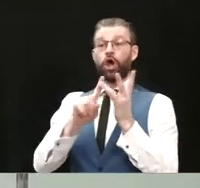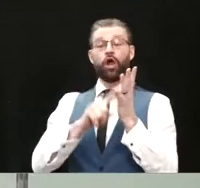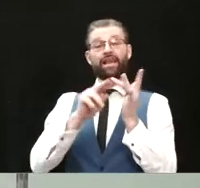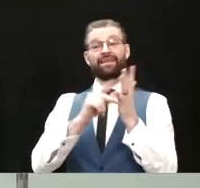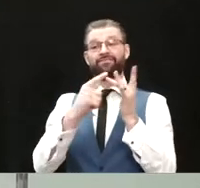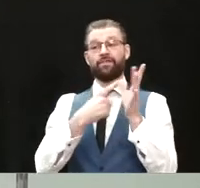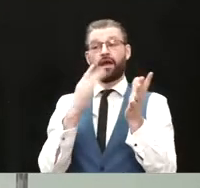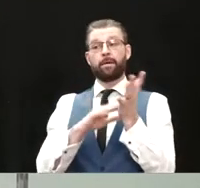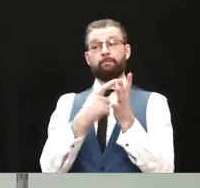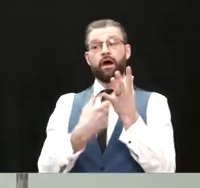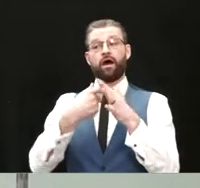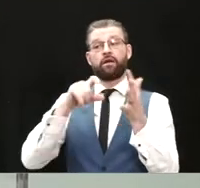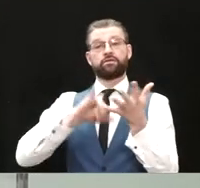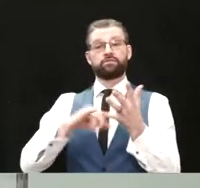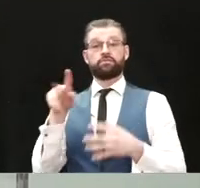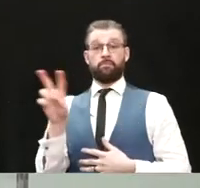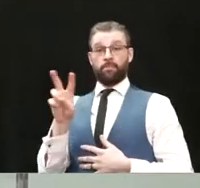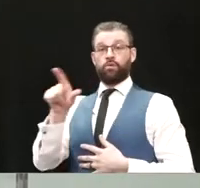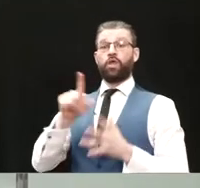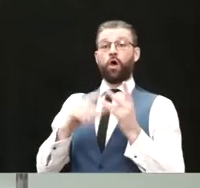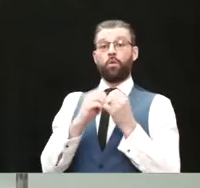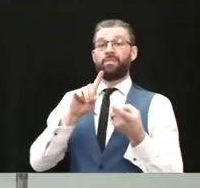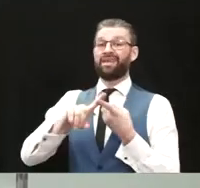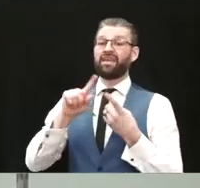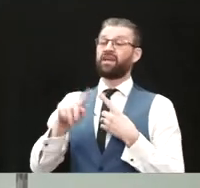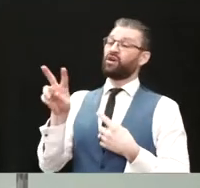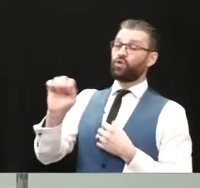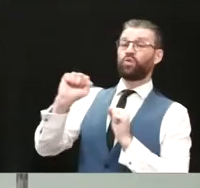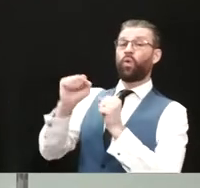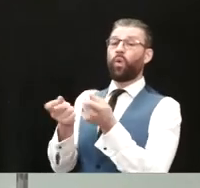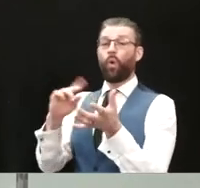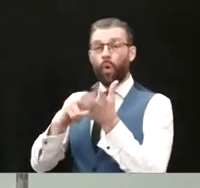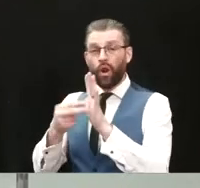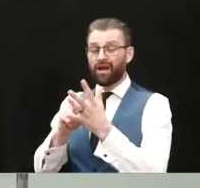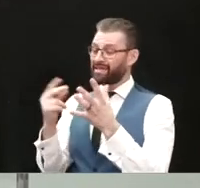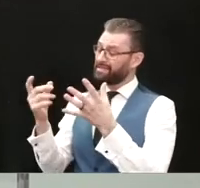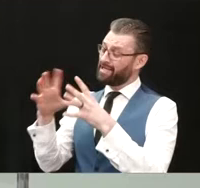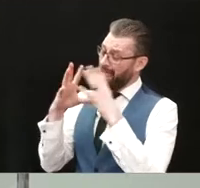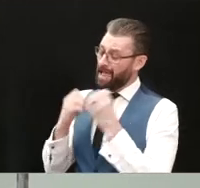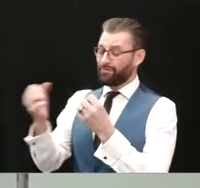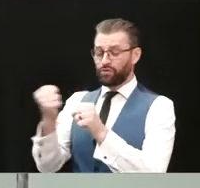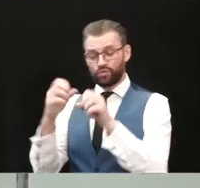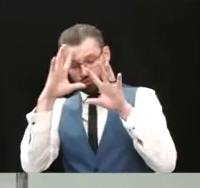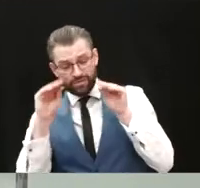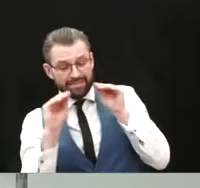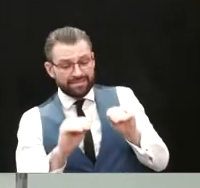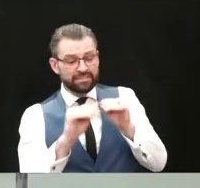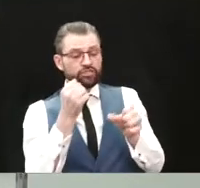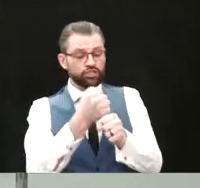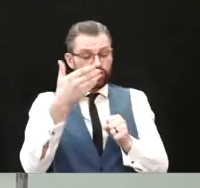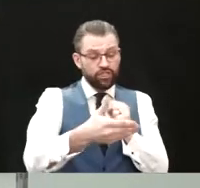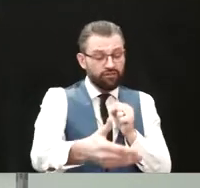OBE, for the vital work you and your organizations are doing to educate younger